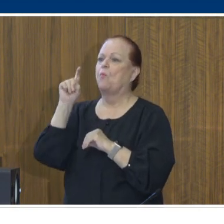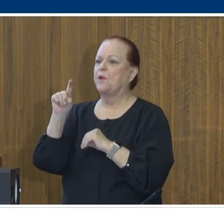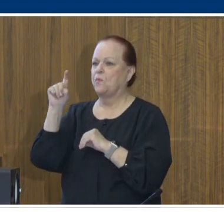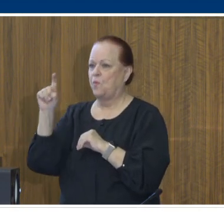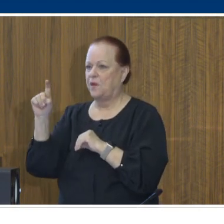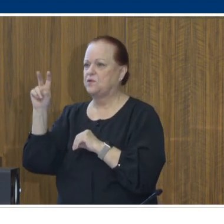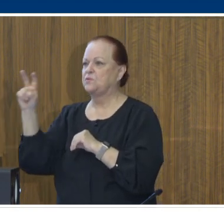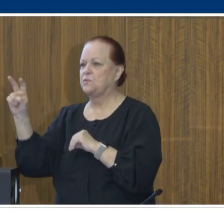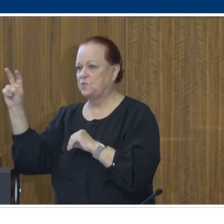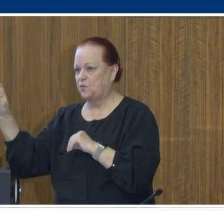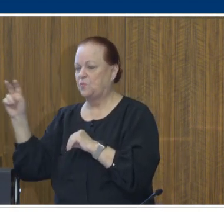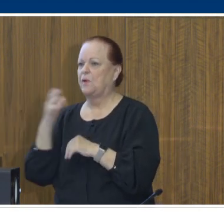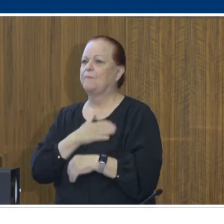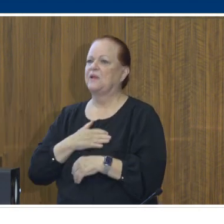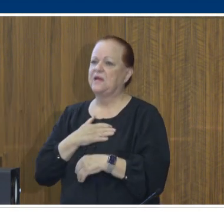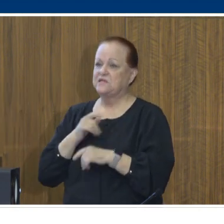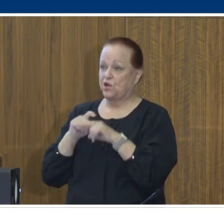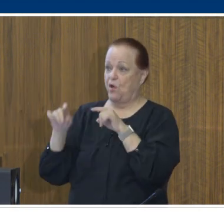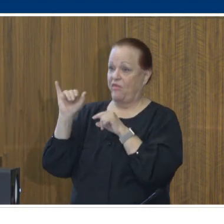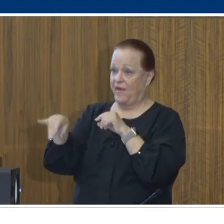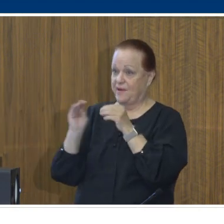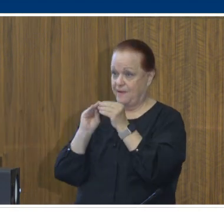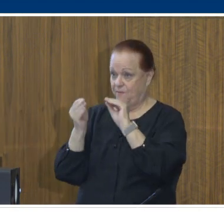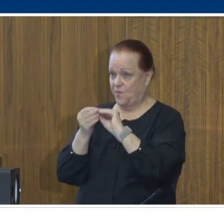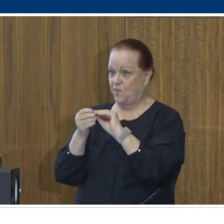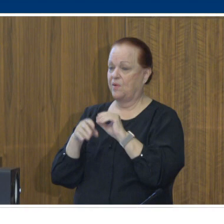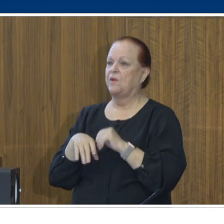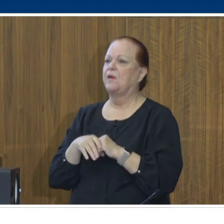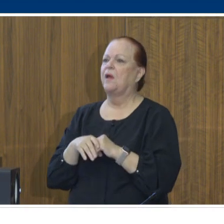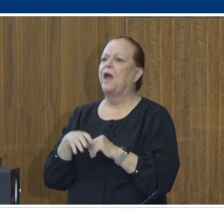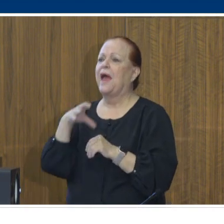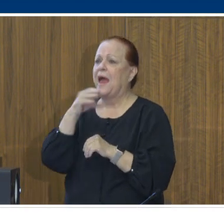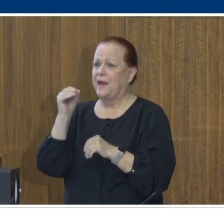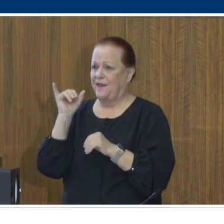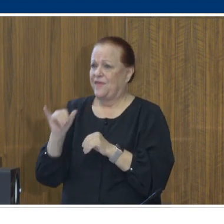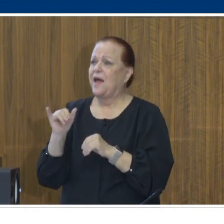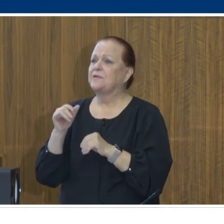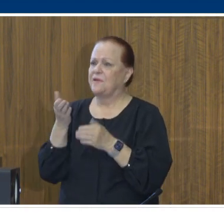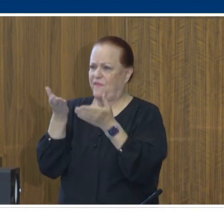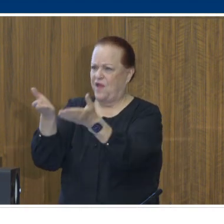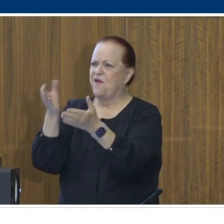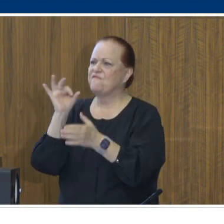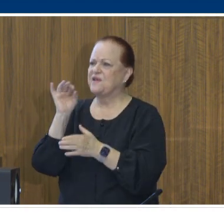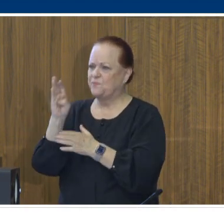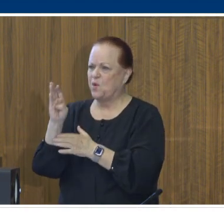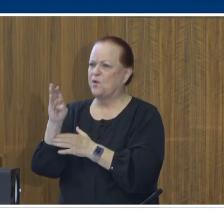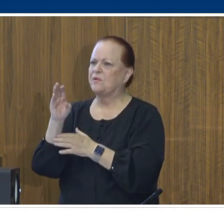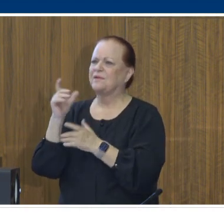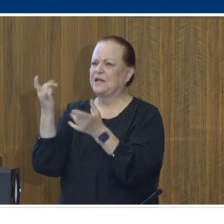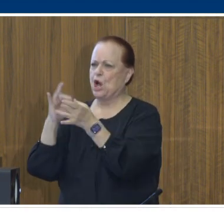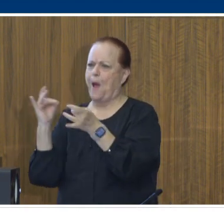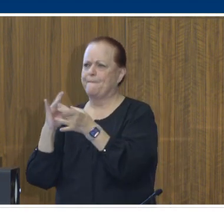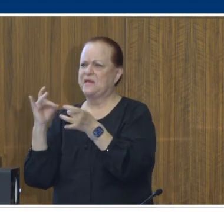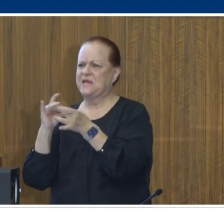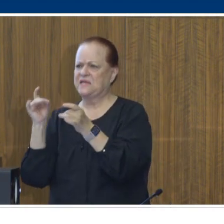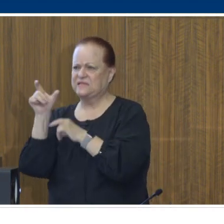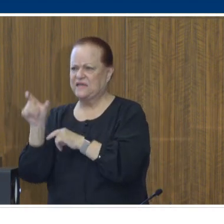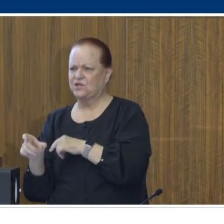5541122. So please call into that number, and that number is also on our Facebook account in the comments section. So please do call in